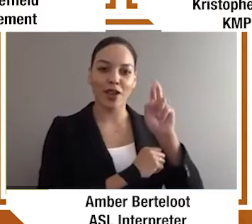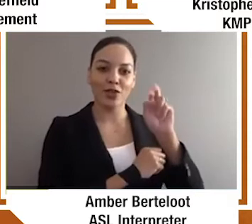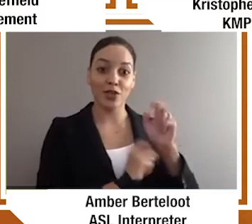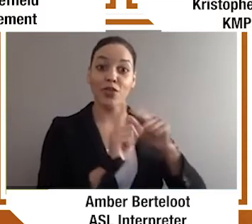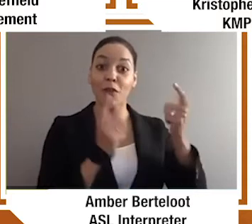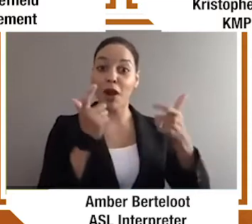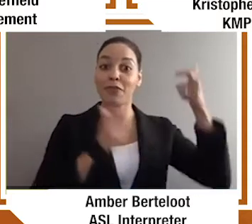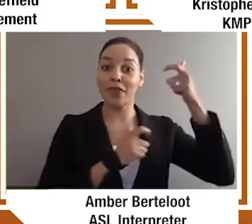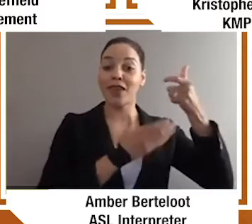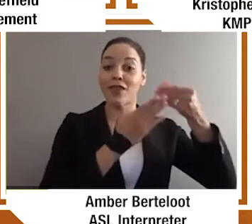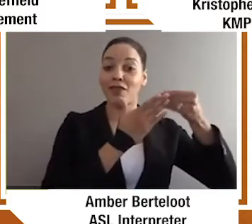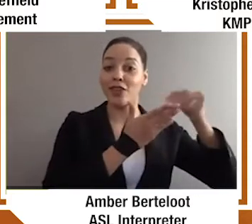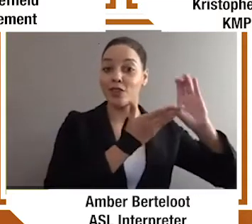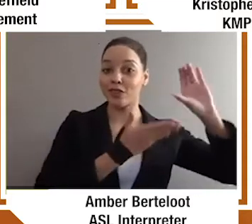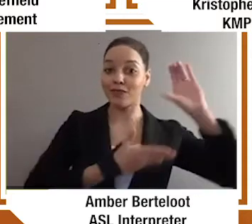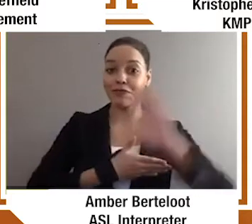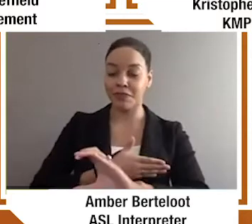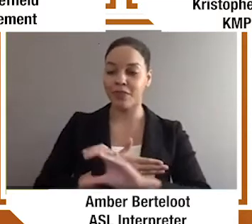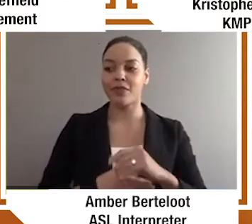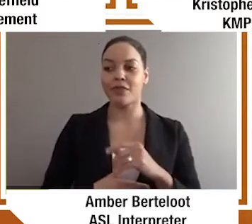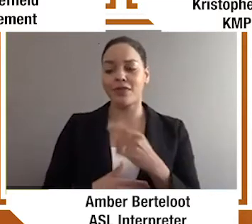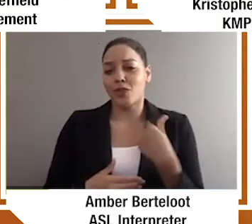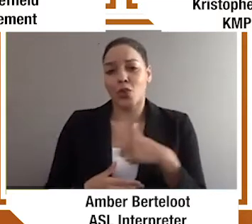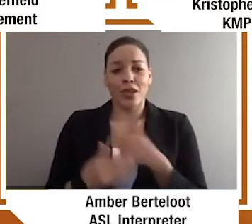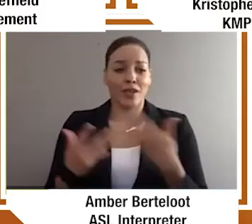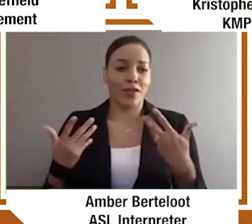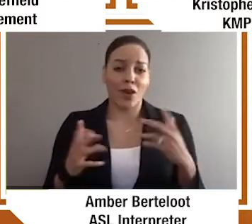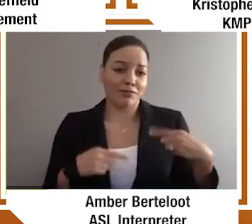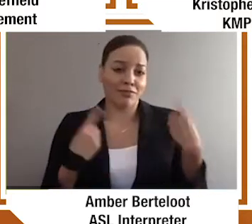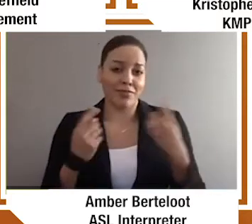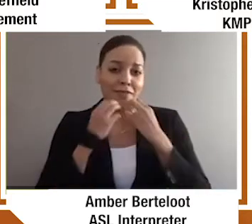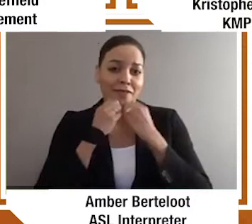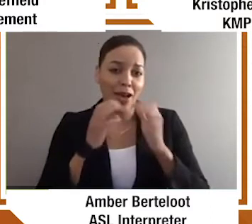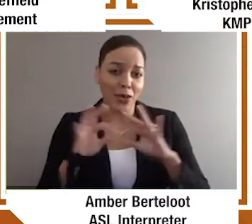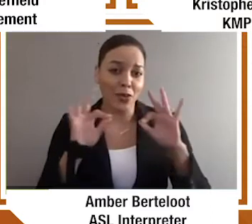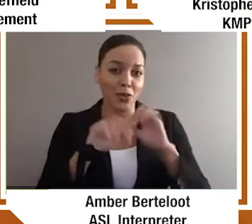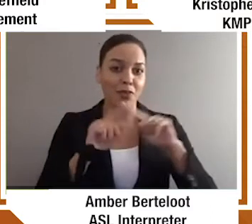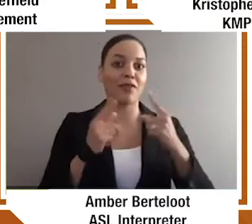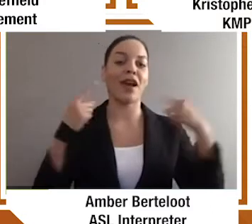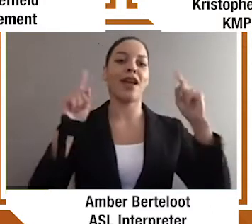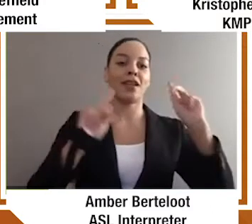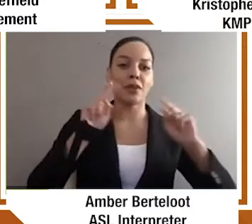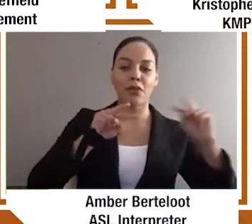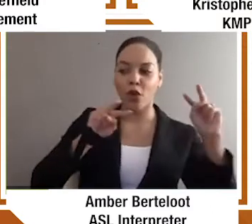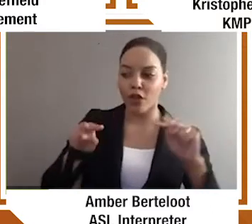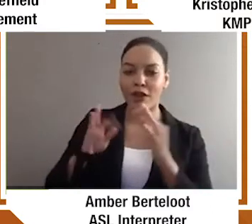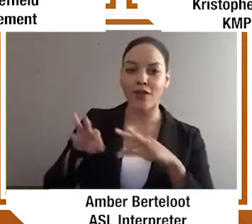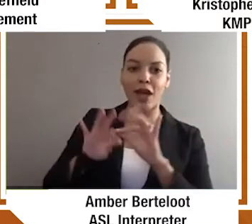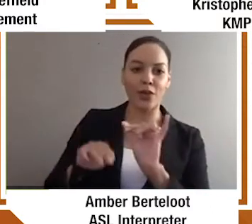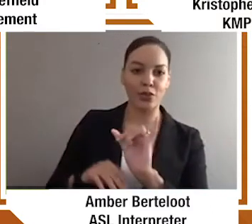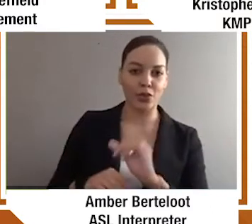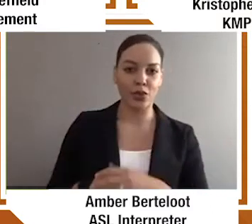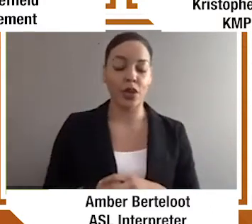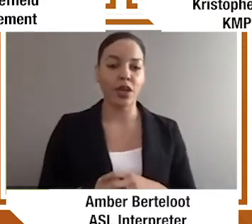you know, even though they've always been valued amongst our community. However, you know, and I think we talked about this on